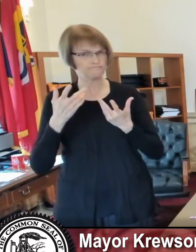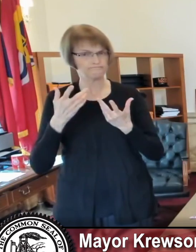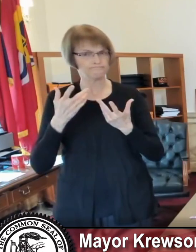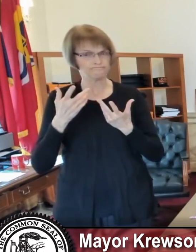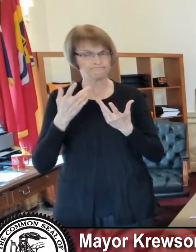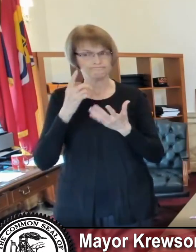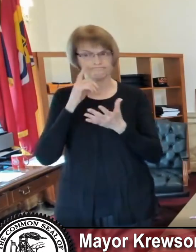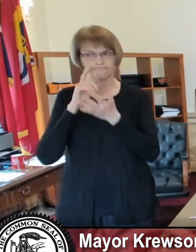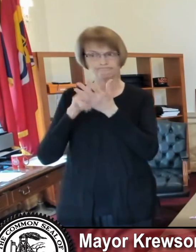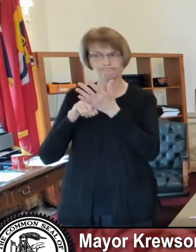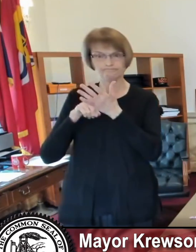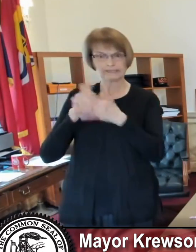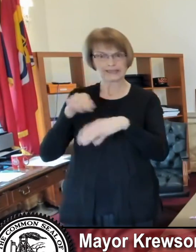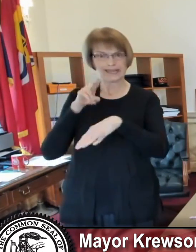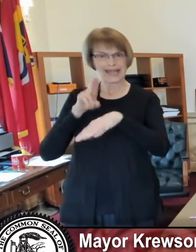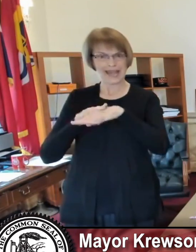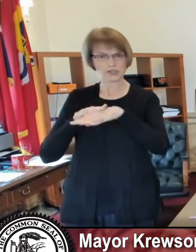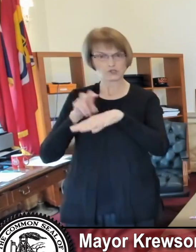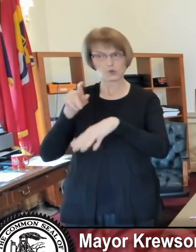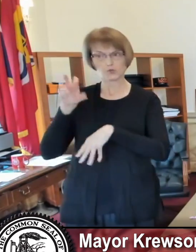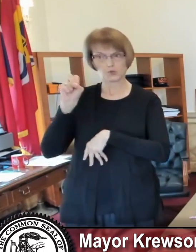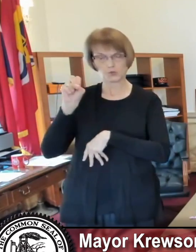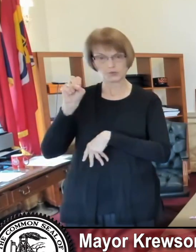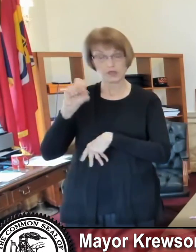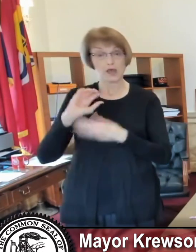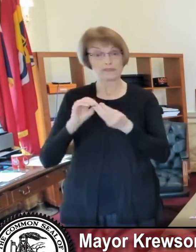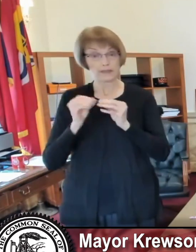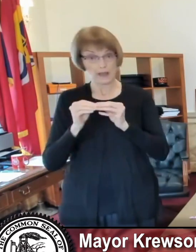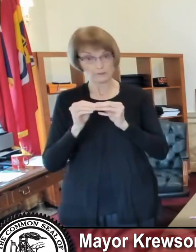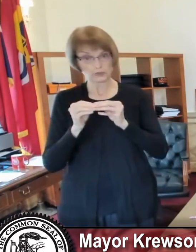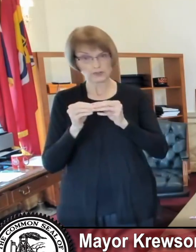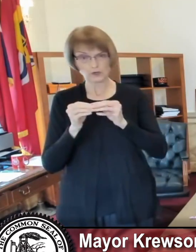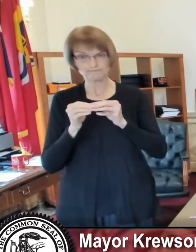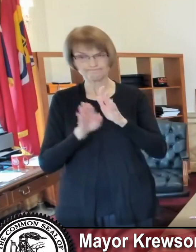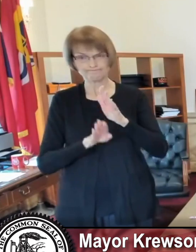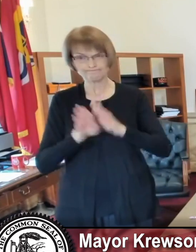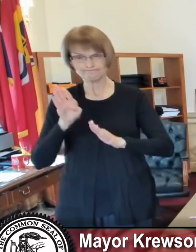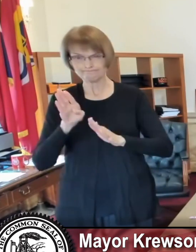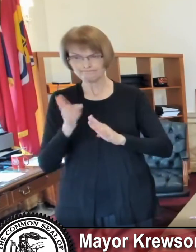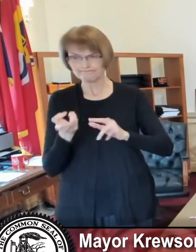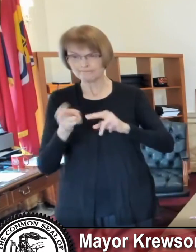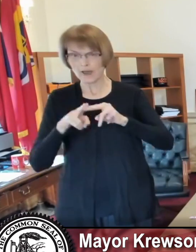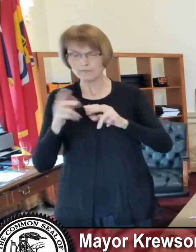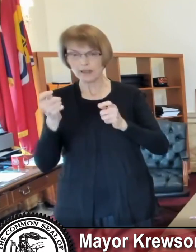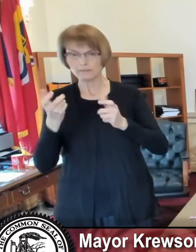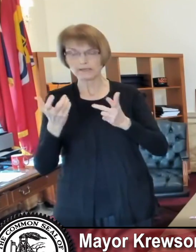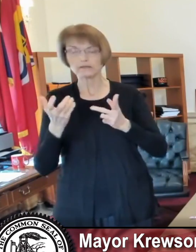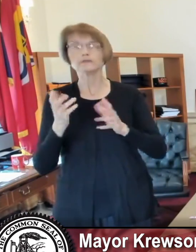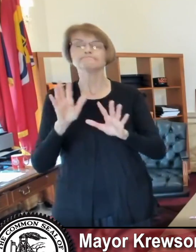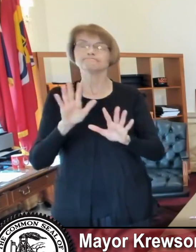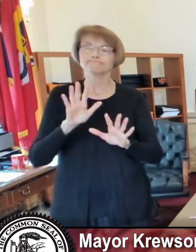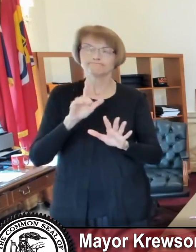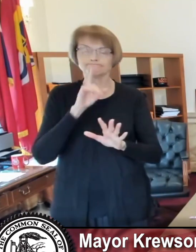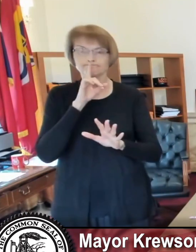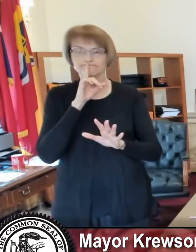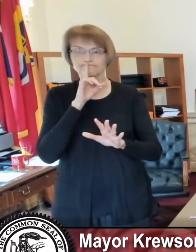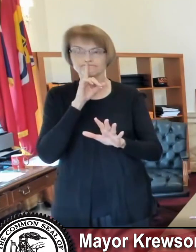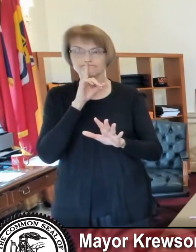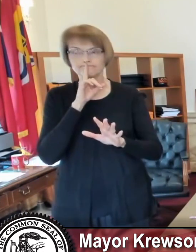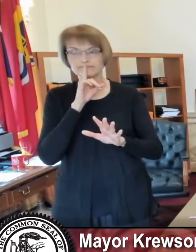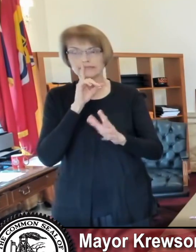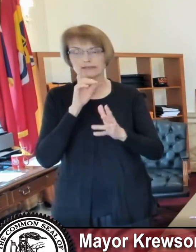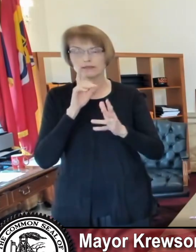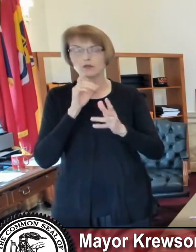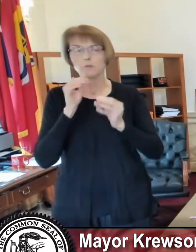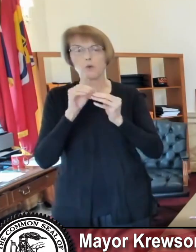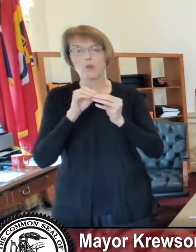the national news. Our numbers are ticking up a little bit, or maybe I should describe it as a